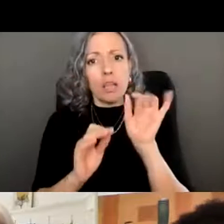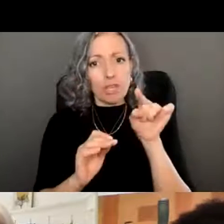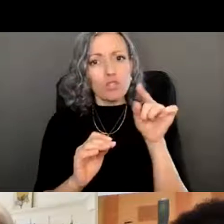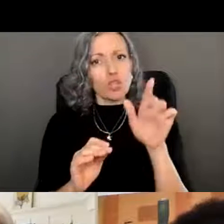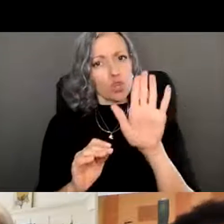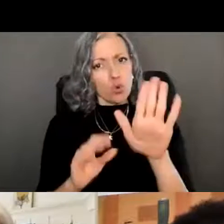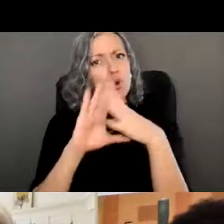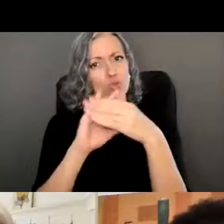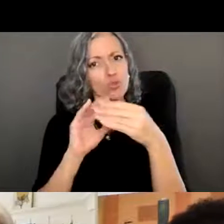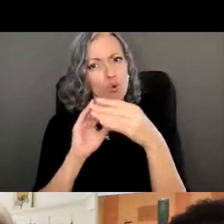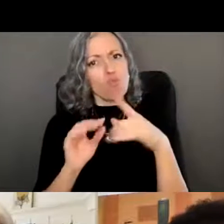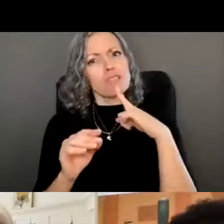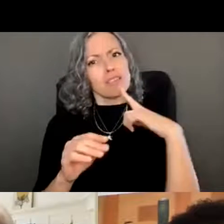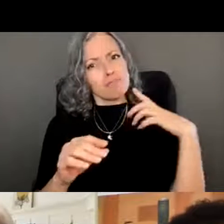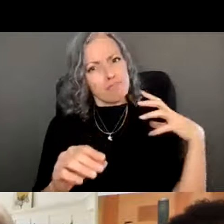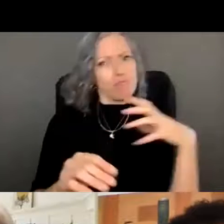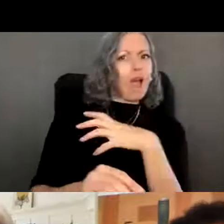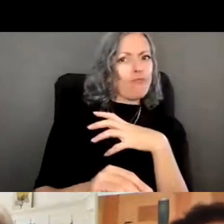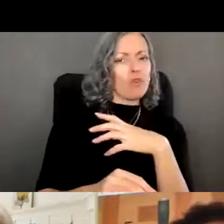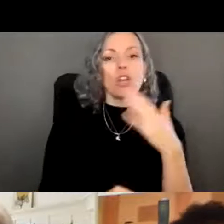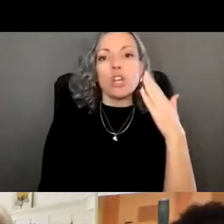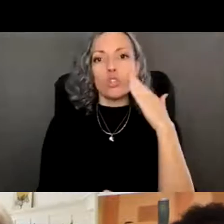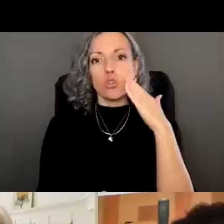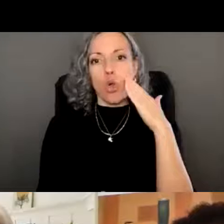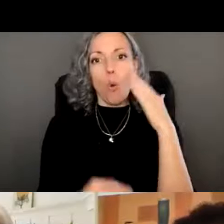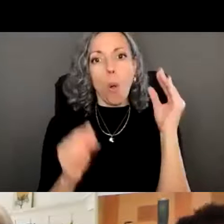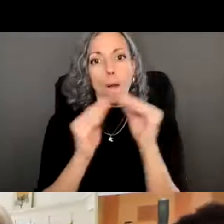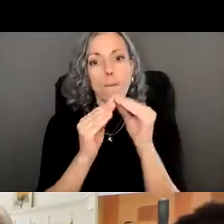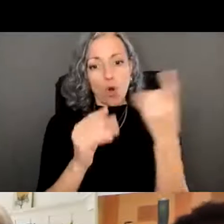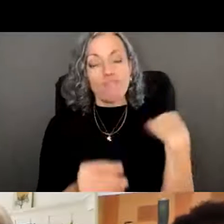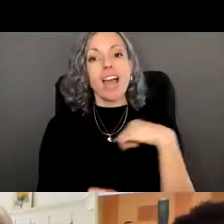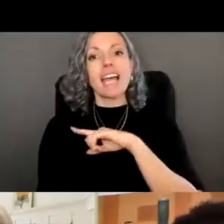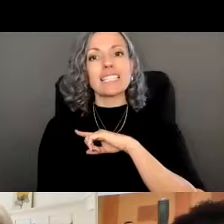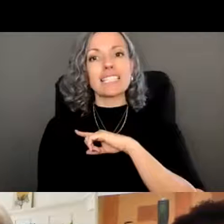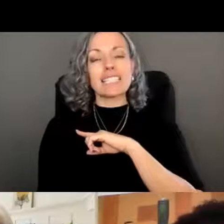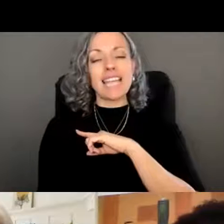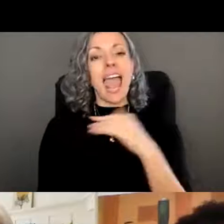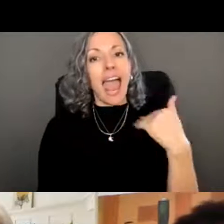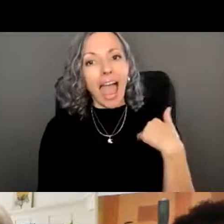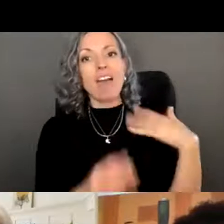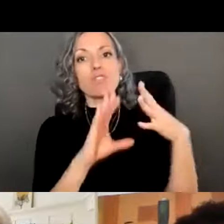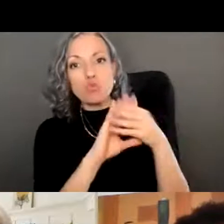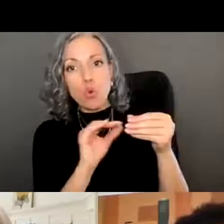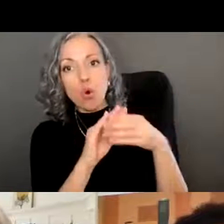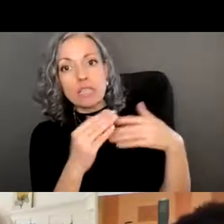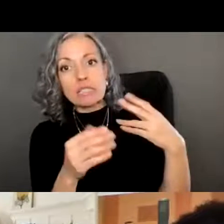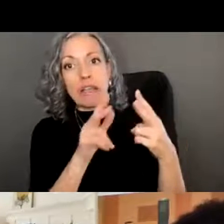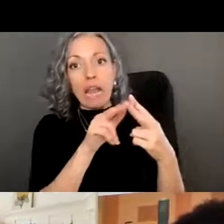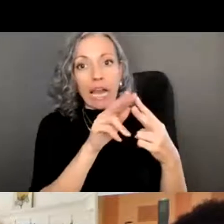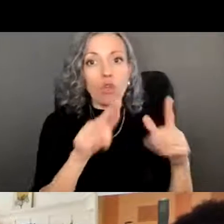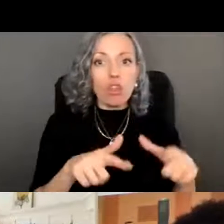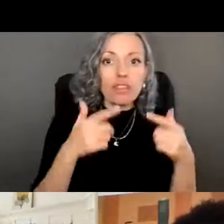story was really powerful. And to know that more of us, have stories either, living